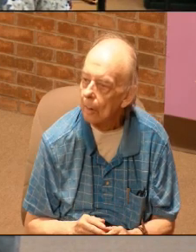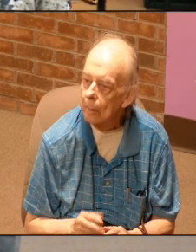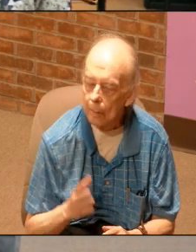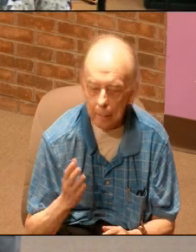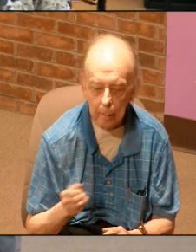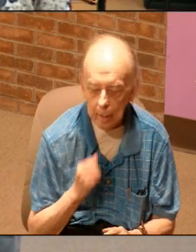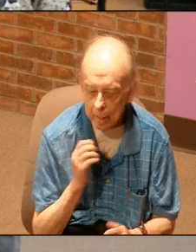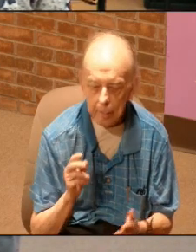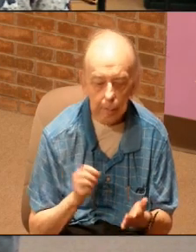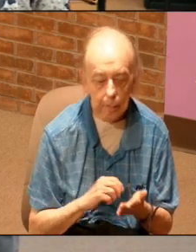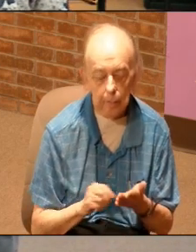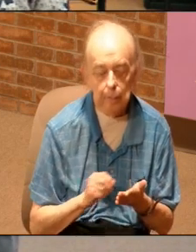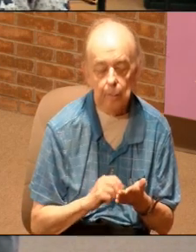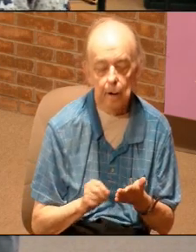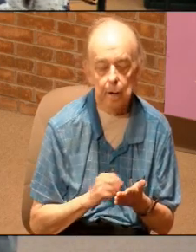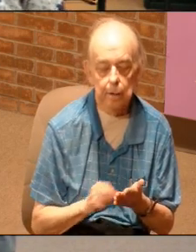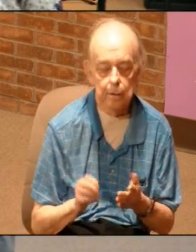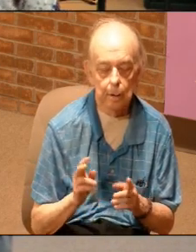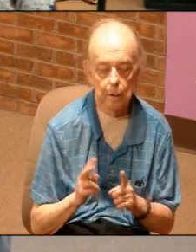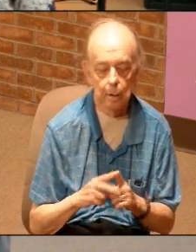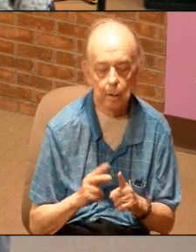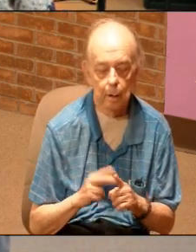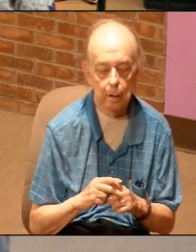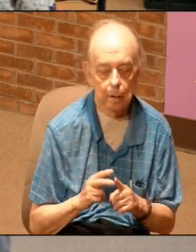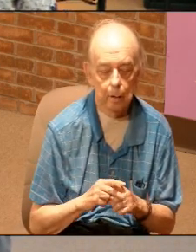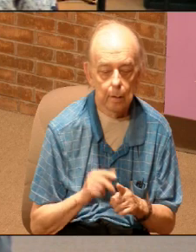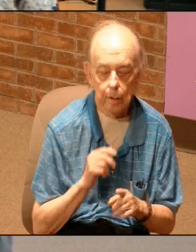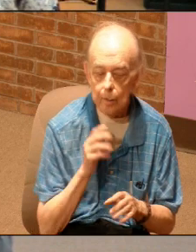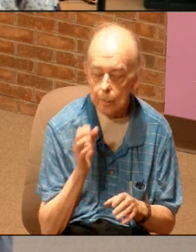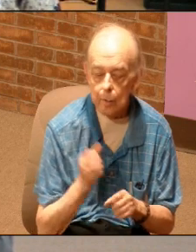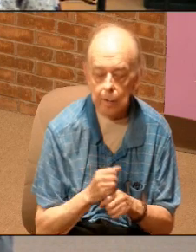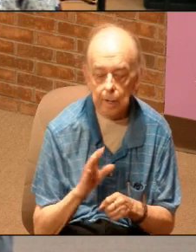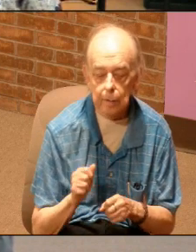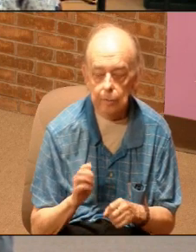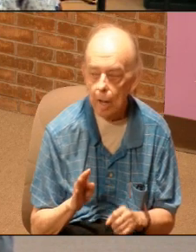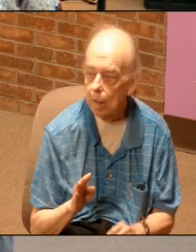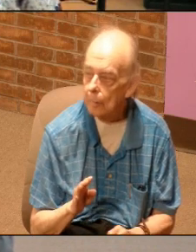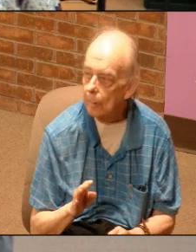Because if you don't fill out an application, you don't get the job.